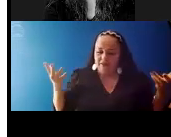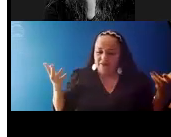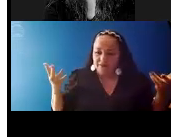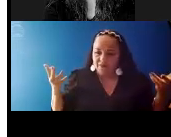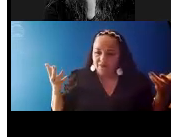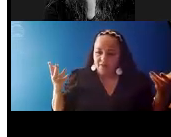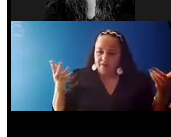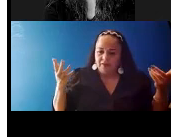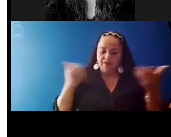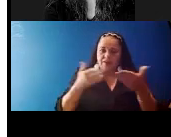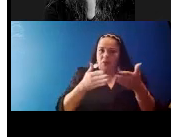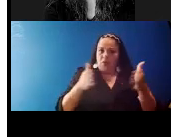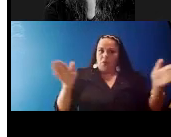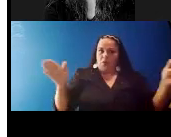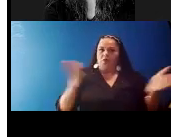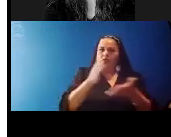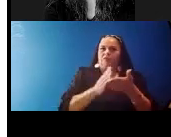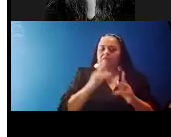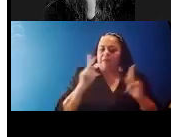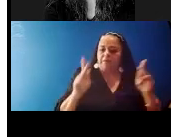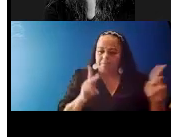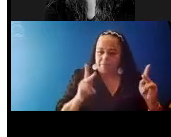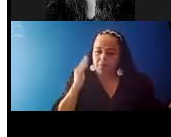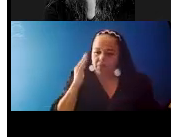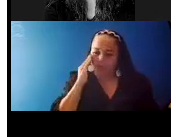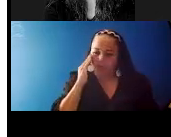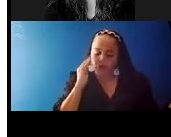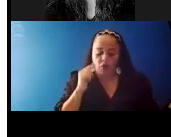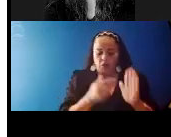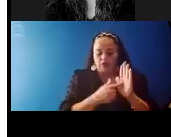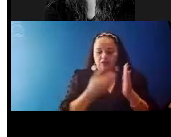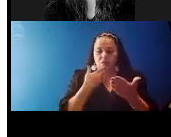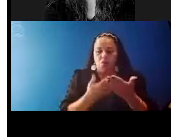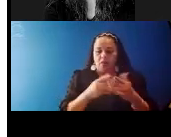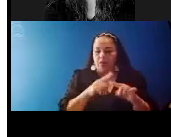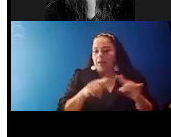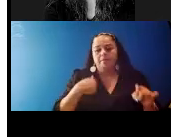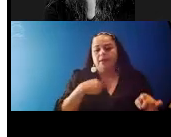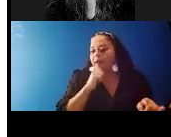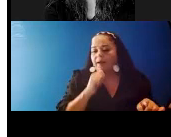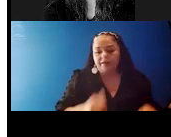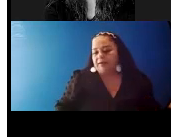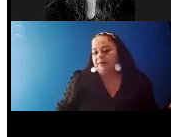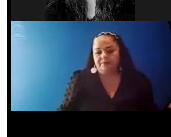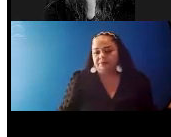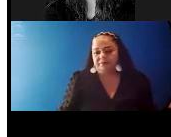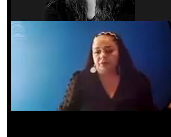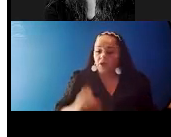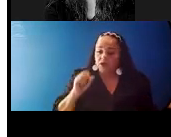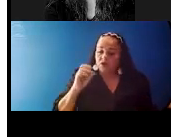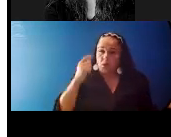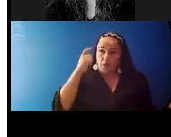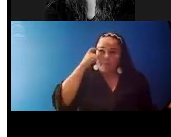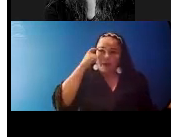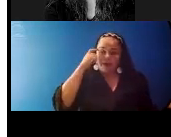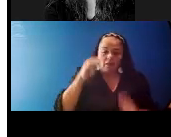Broadly, let me say, I'm sure there are some folks on here that know this and know this well, but I certainly didn't before. And so a mental model is really